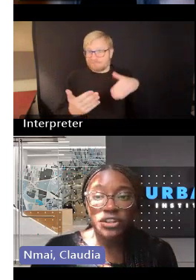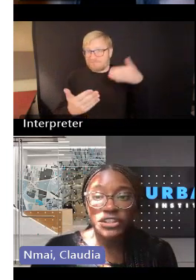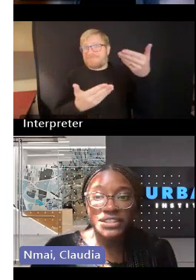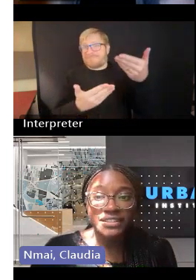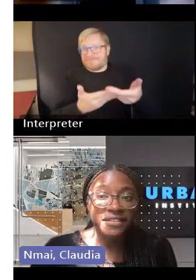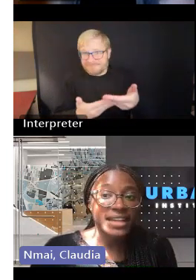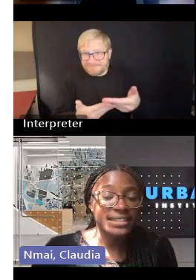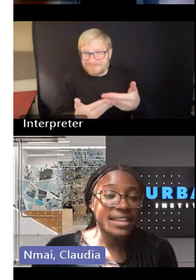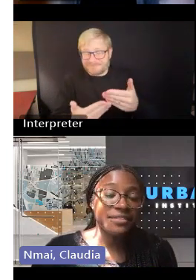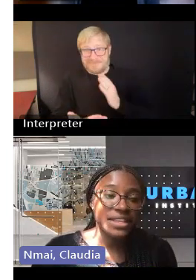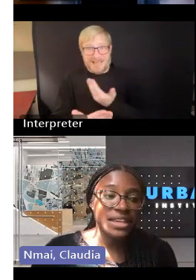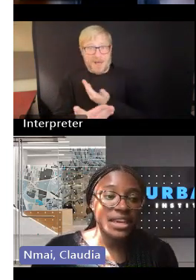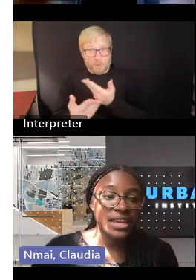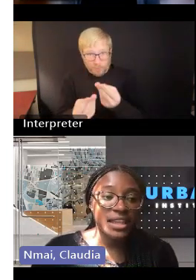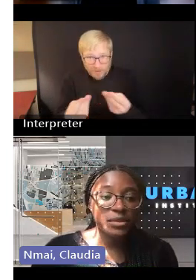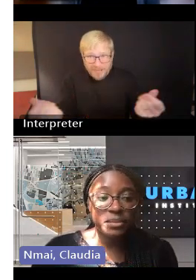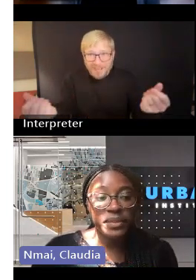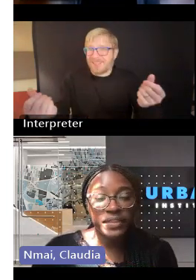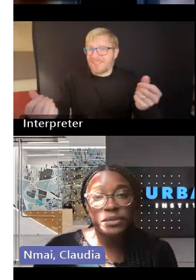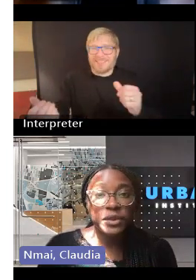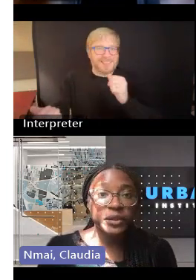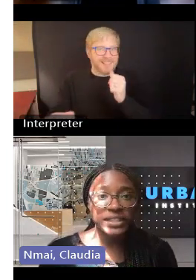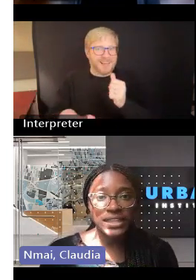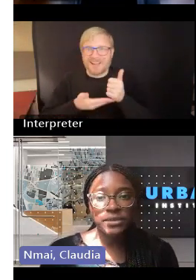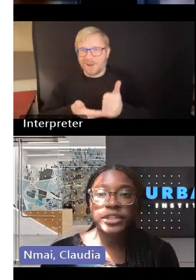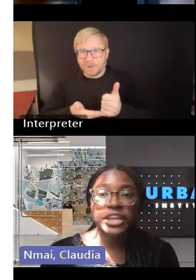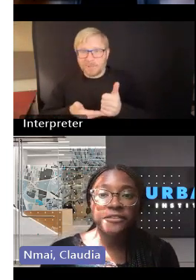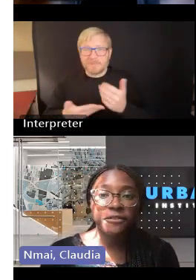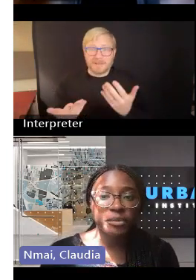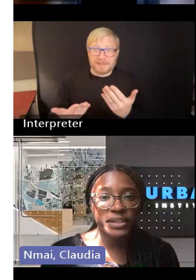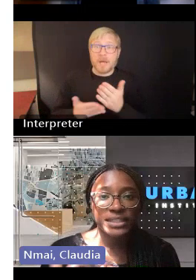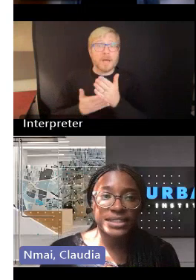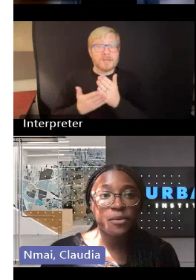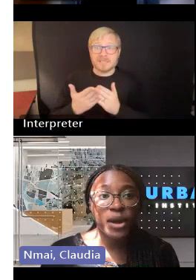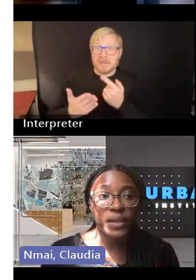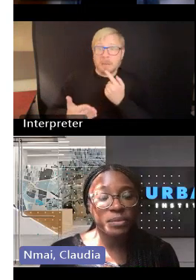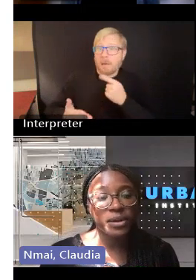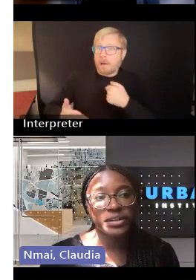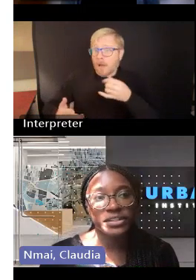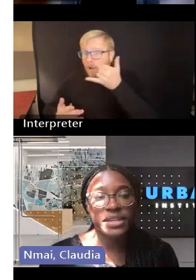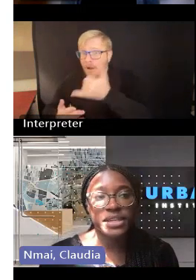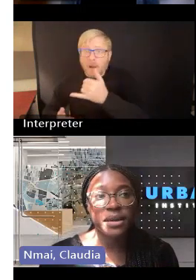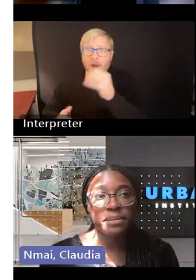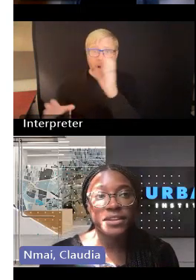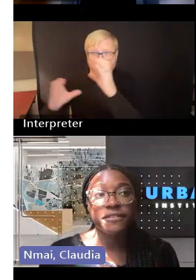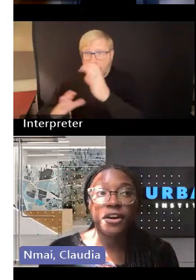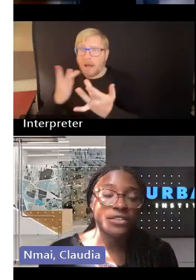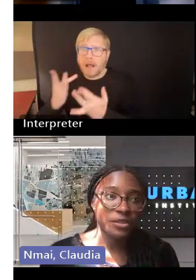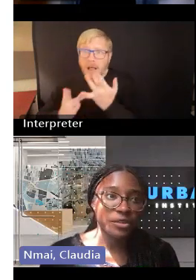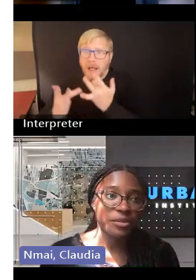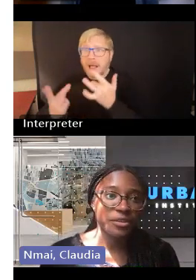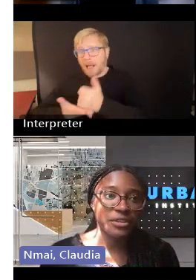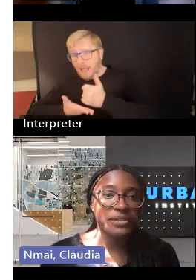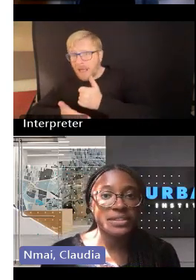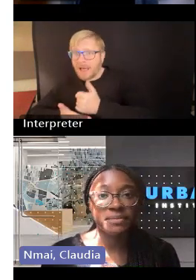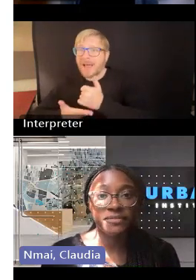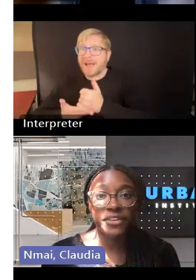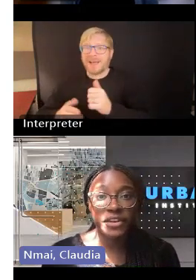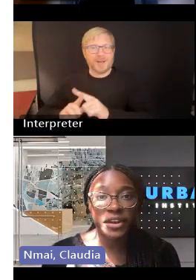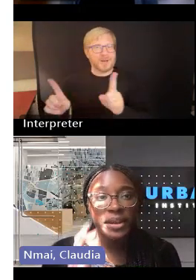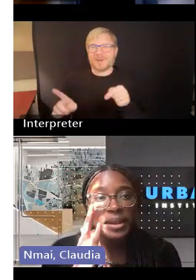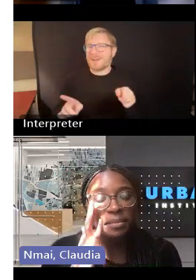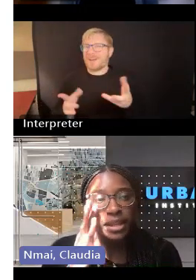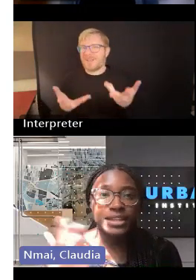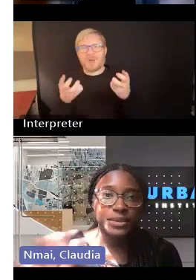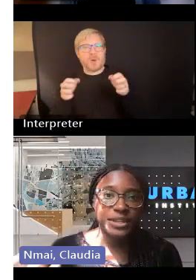even when they called to find safety, that was the only thing they were looking for, but they didn't want their partner to become involved in the criminal legal